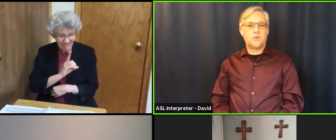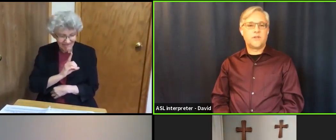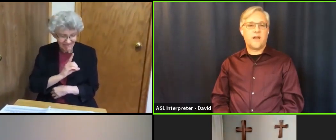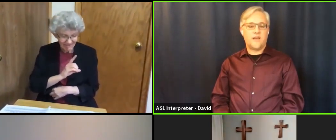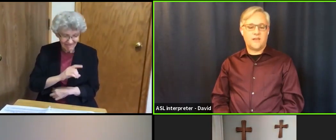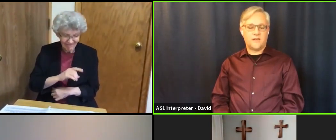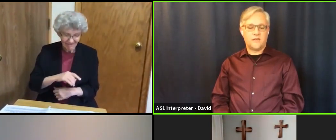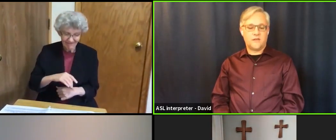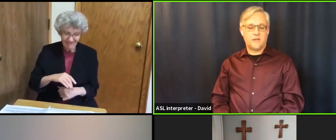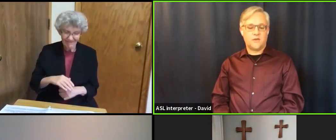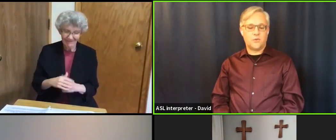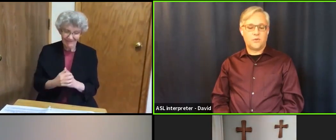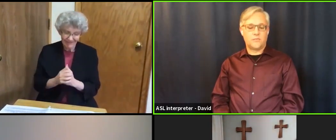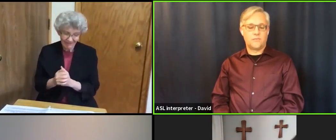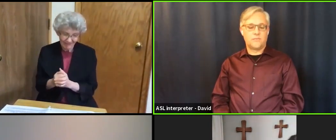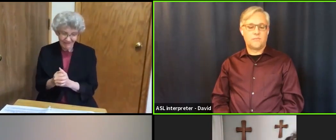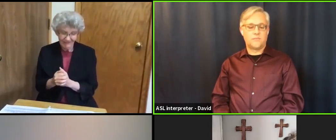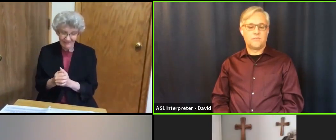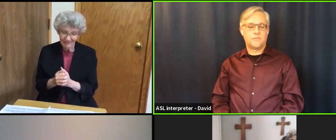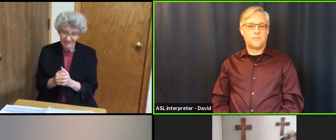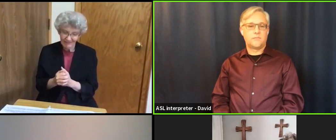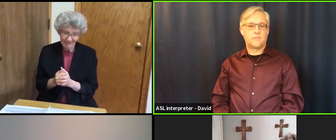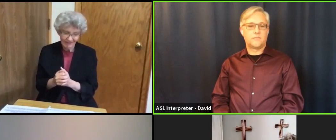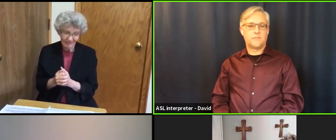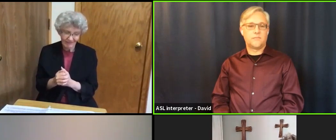Those who are dying alone.